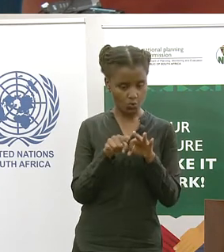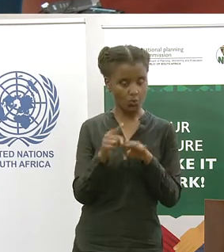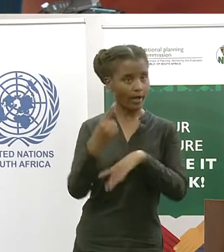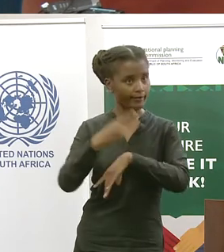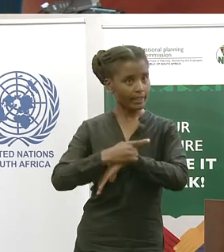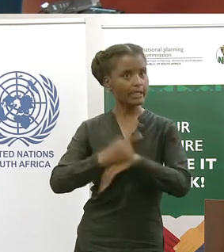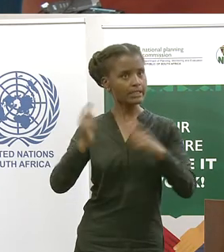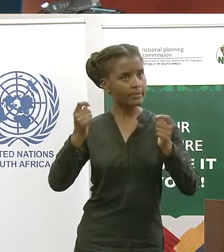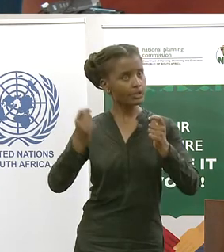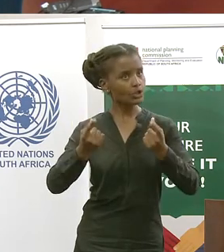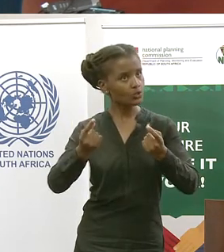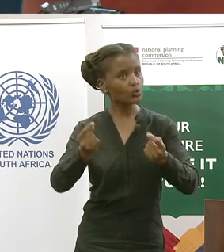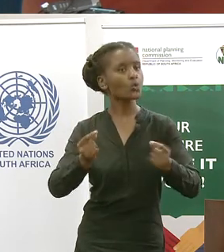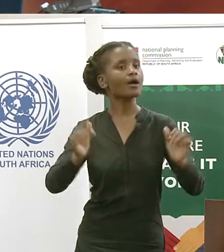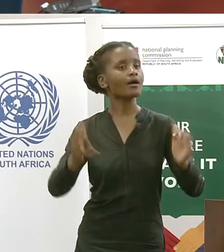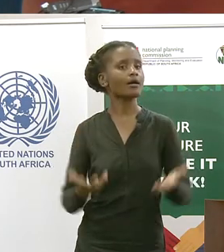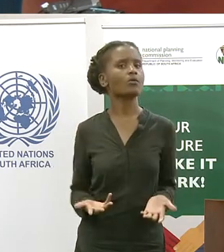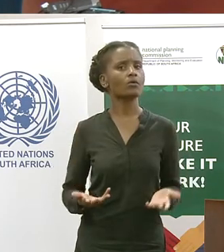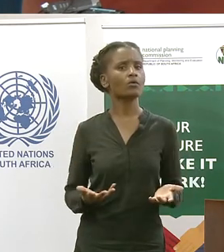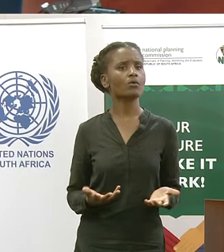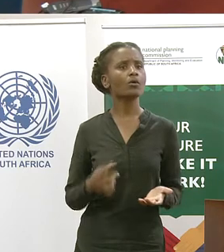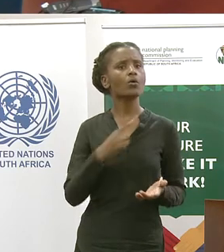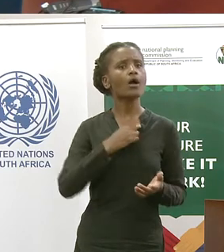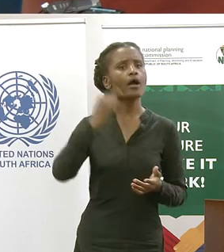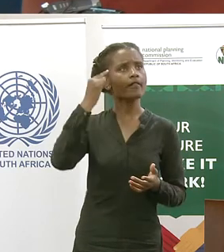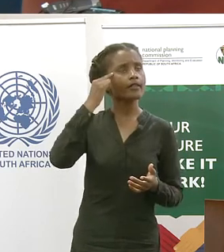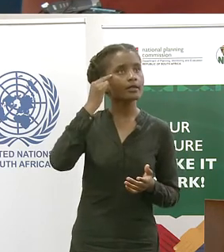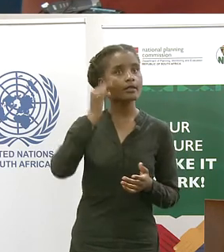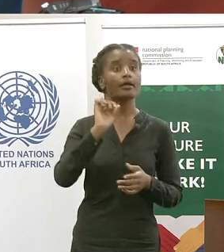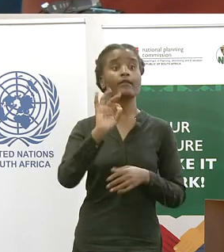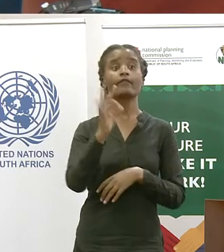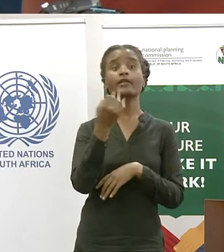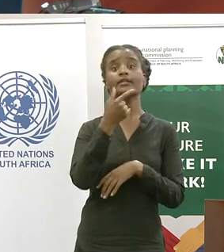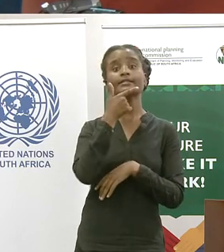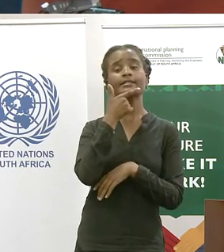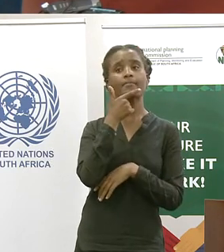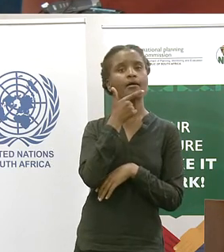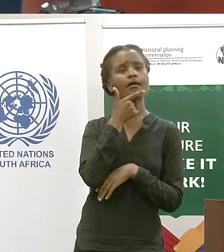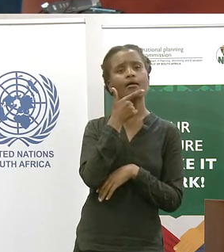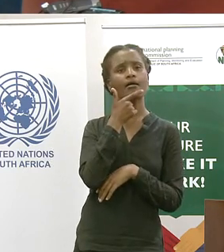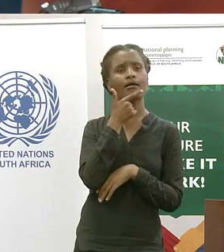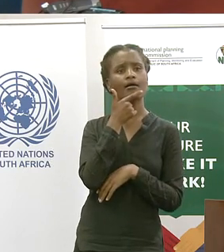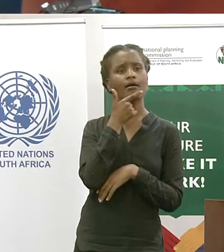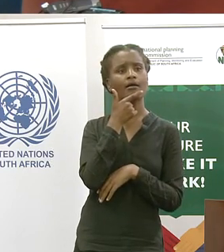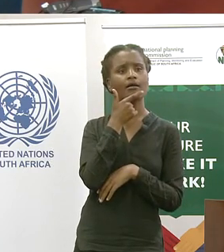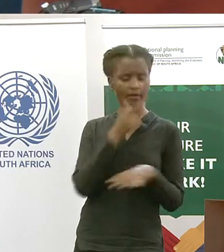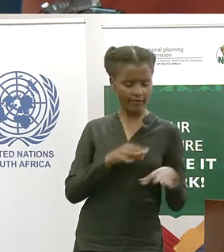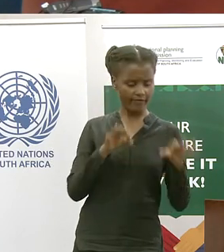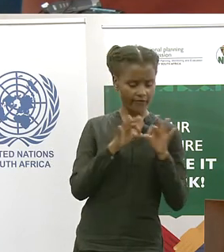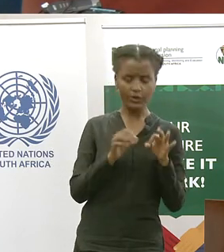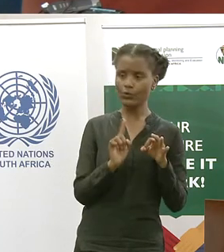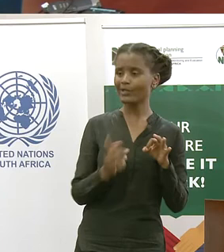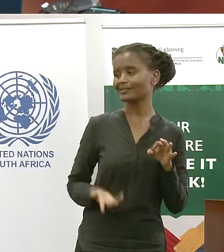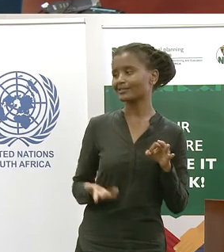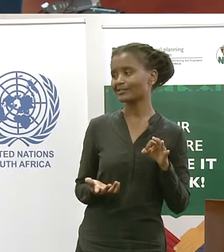happens, what brings the 3rd of December to us, have already give value to it. But we are in a process